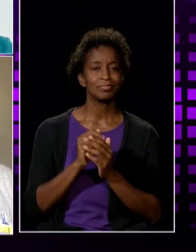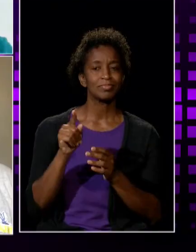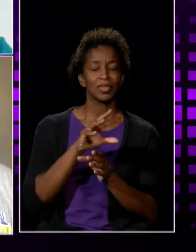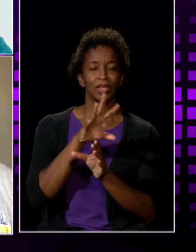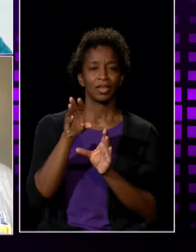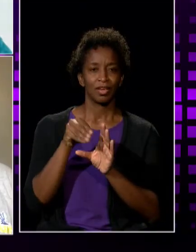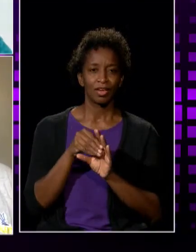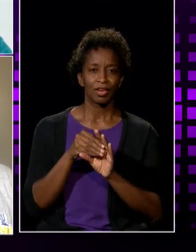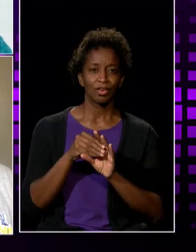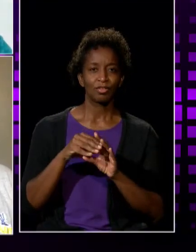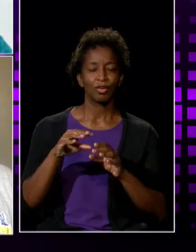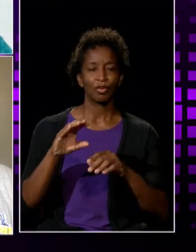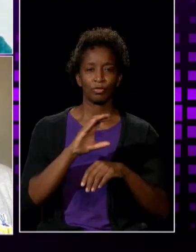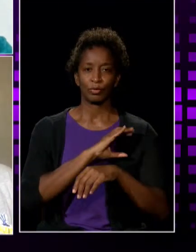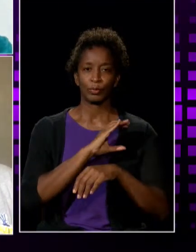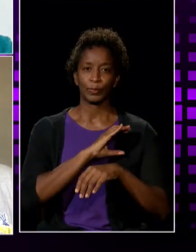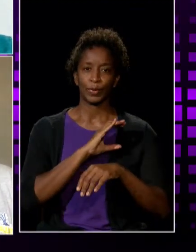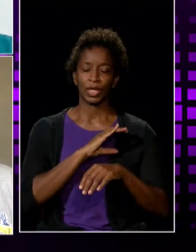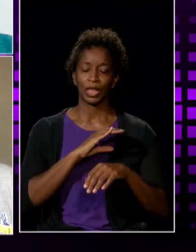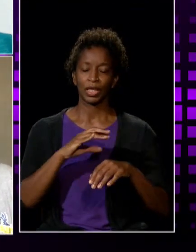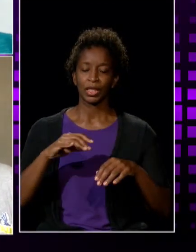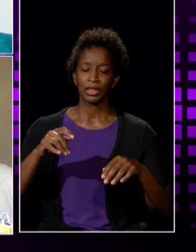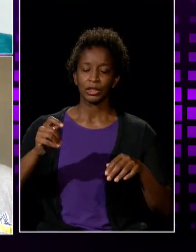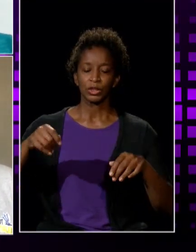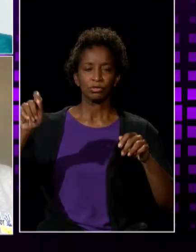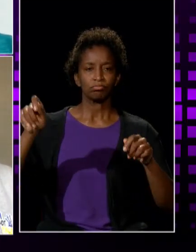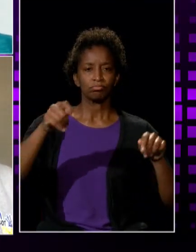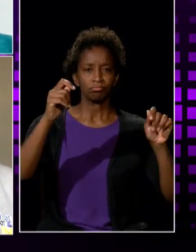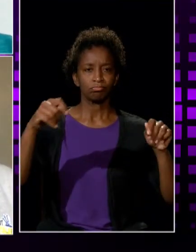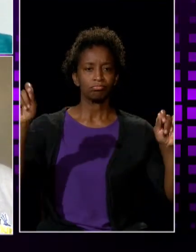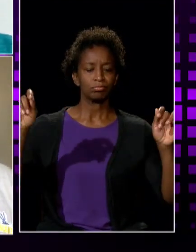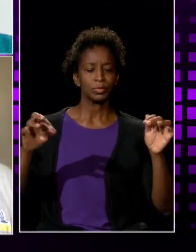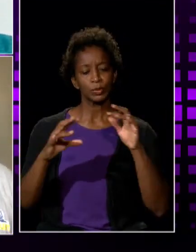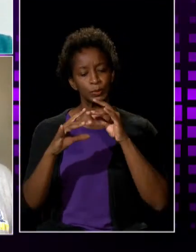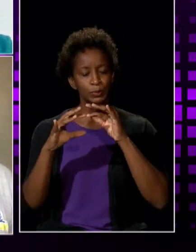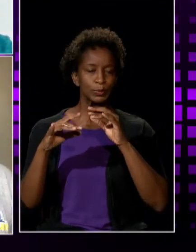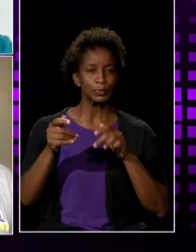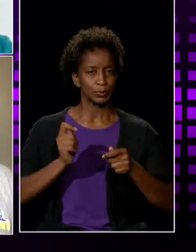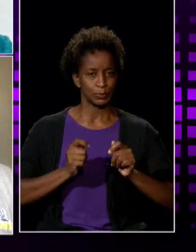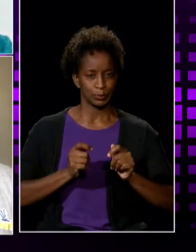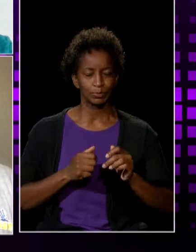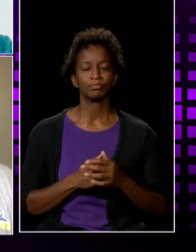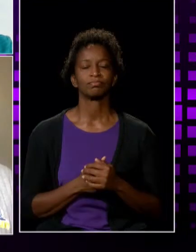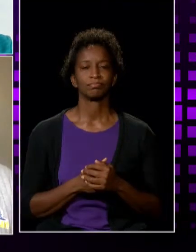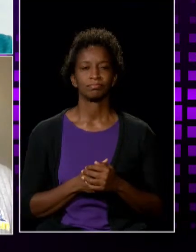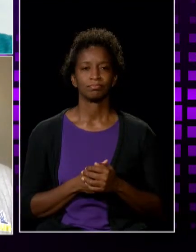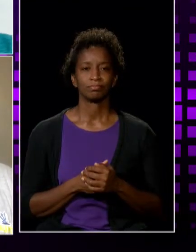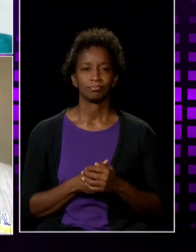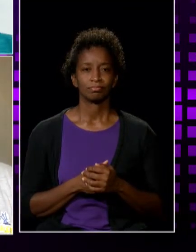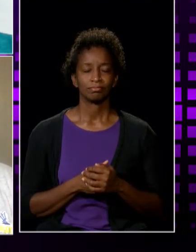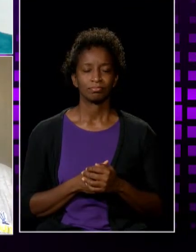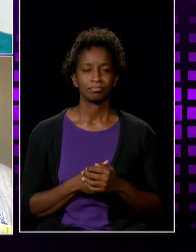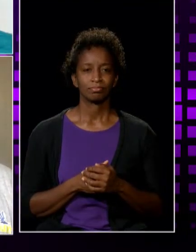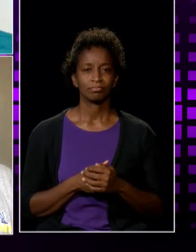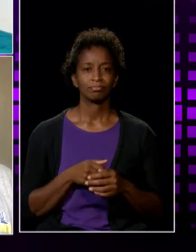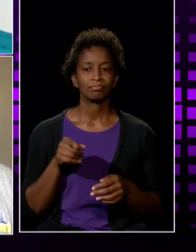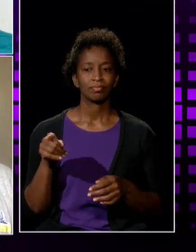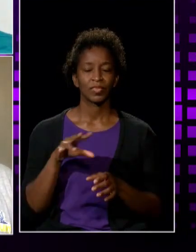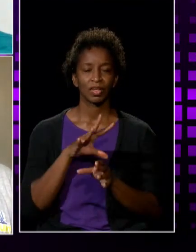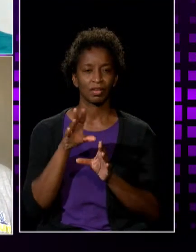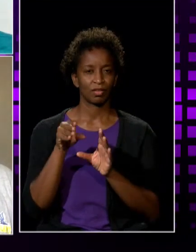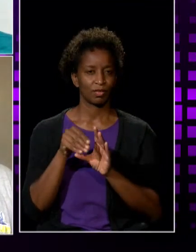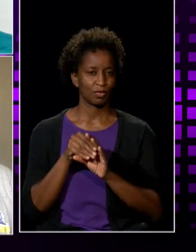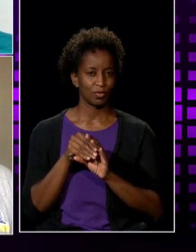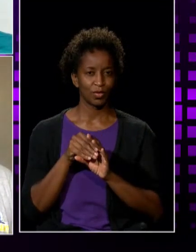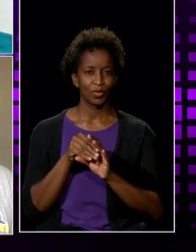Band. As a radio host on the popular program Fireworks and Bajan Rhythm and Rhyme, he helped to propel